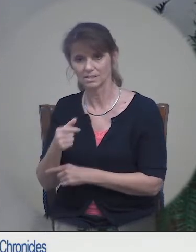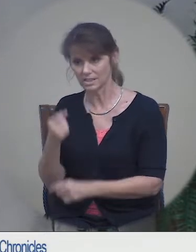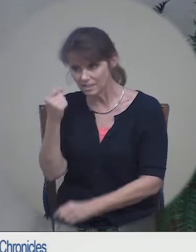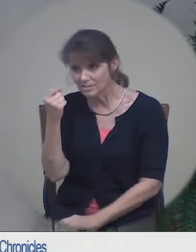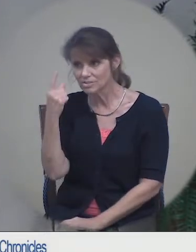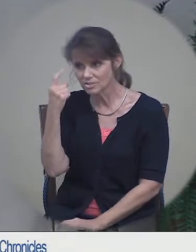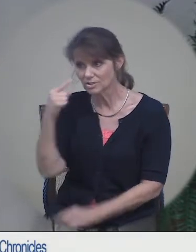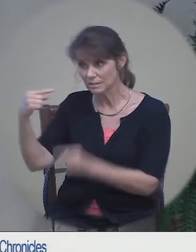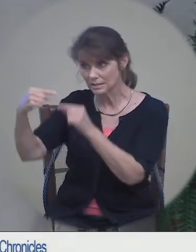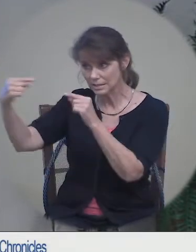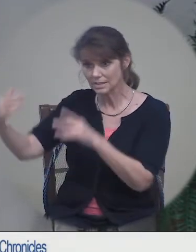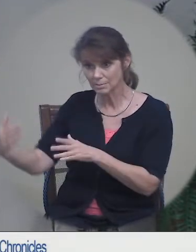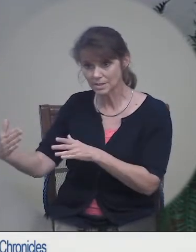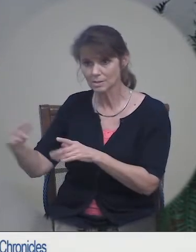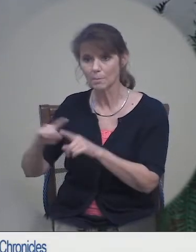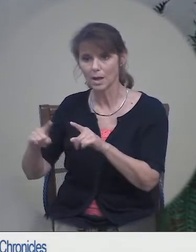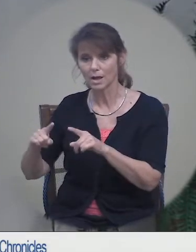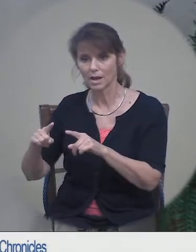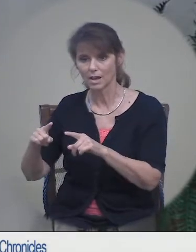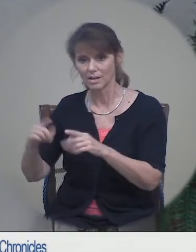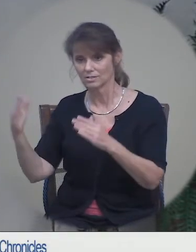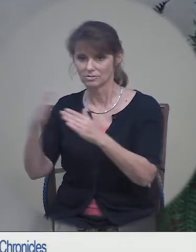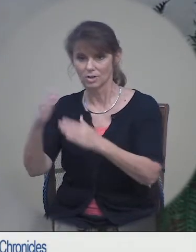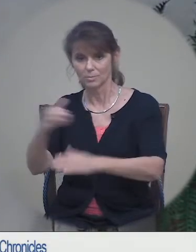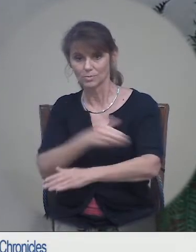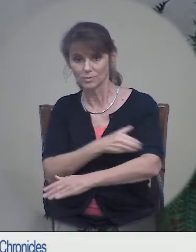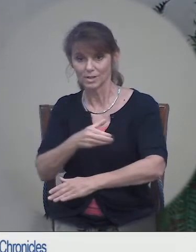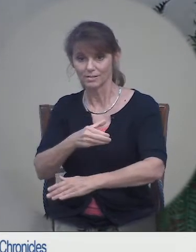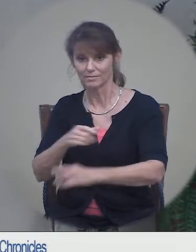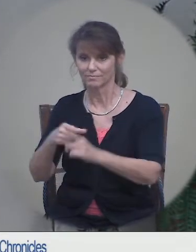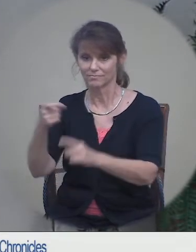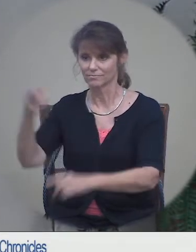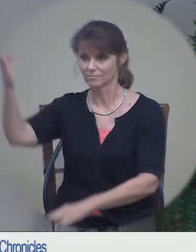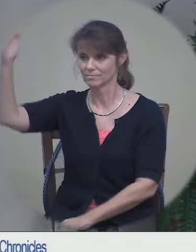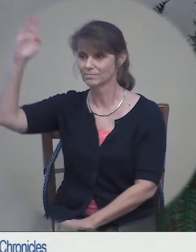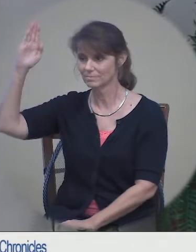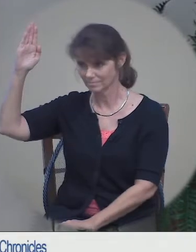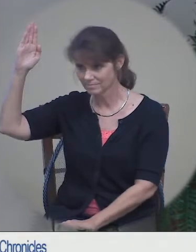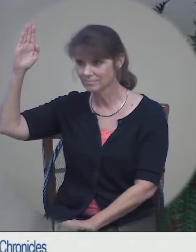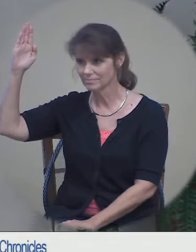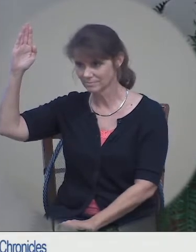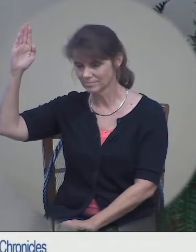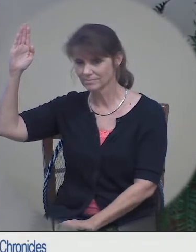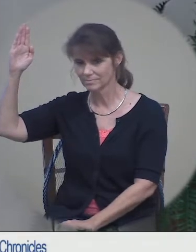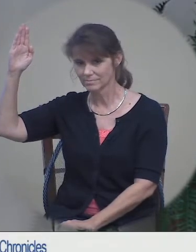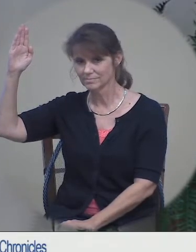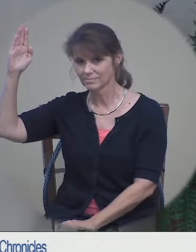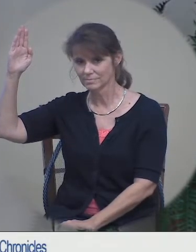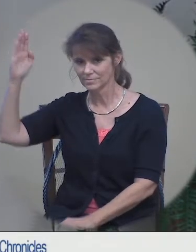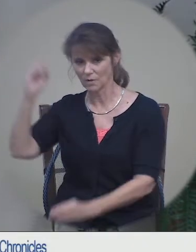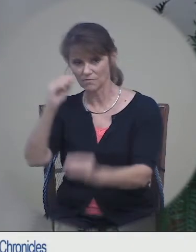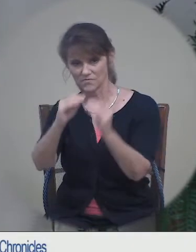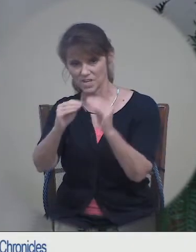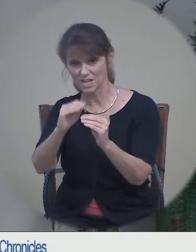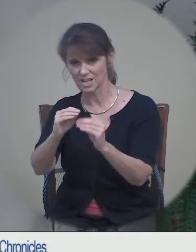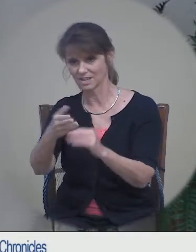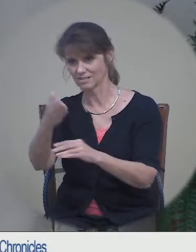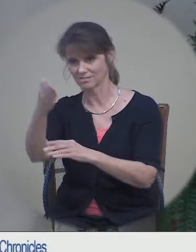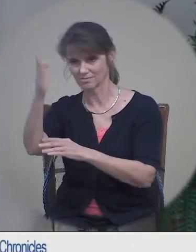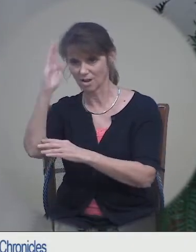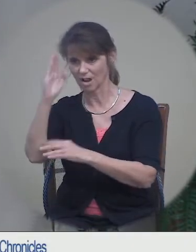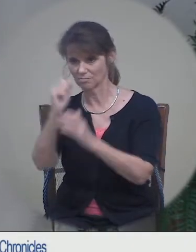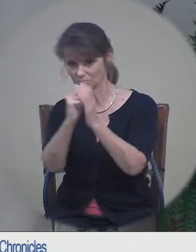had was God. And he needed to first make that relationship right before he did anything else. And that seems to